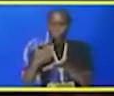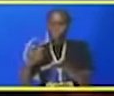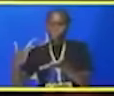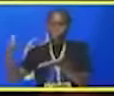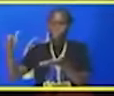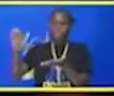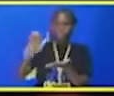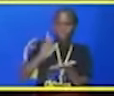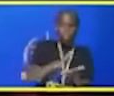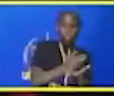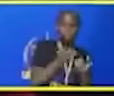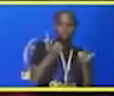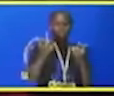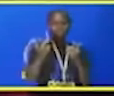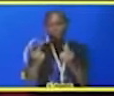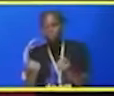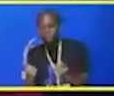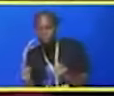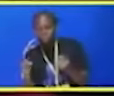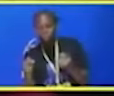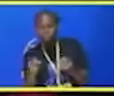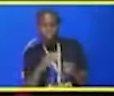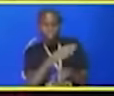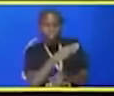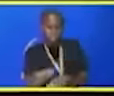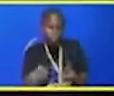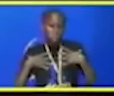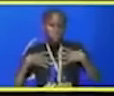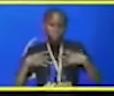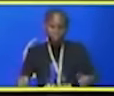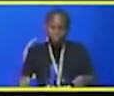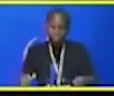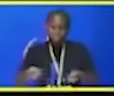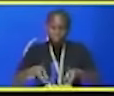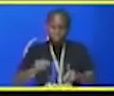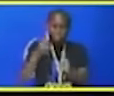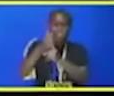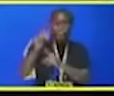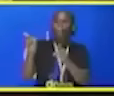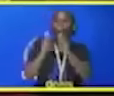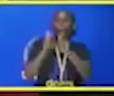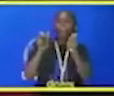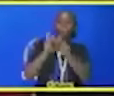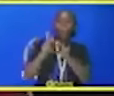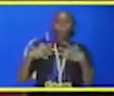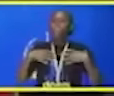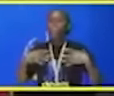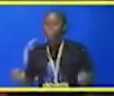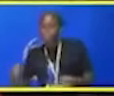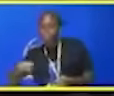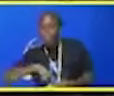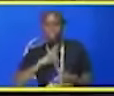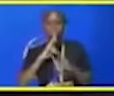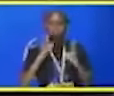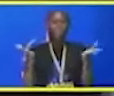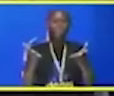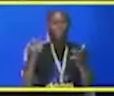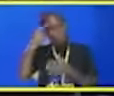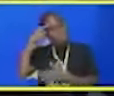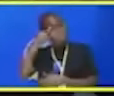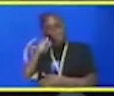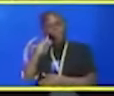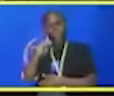Come and heal the way that you heal. We are here for